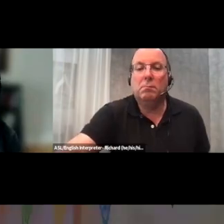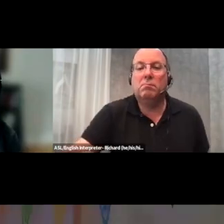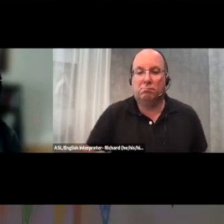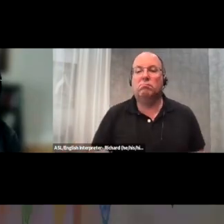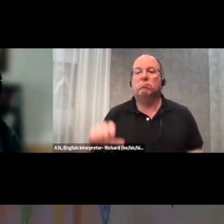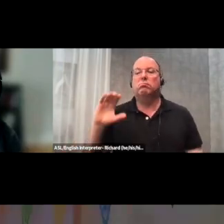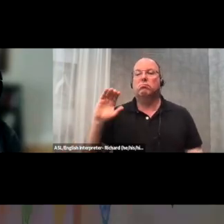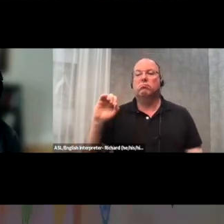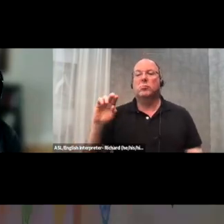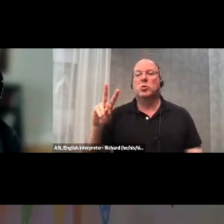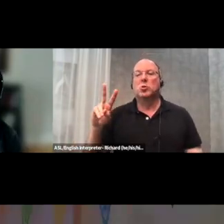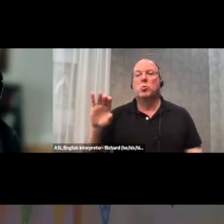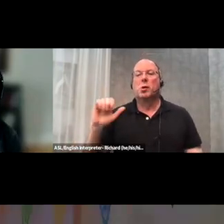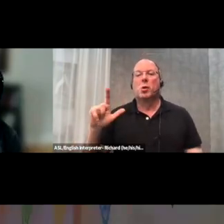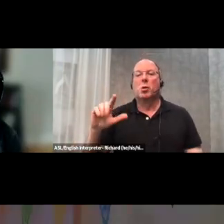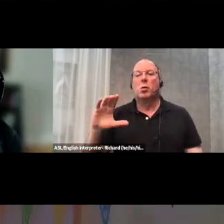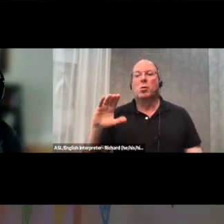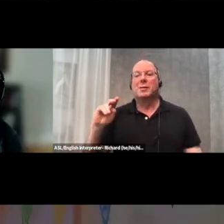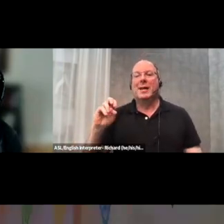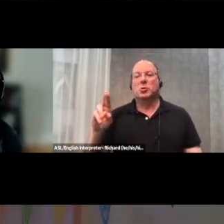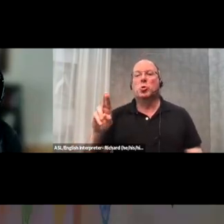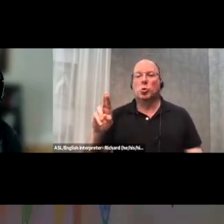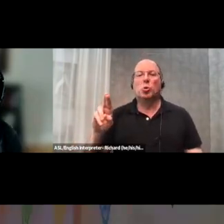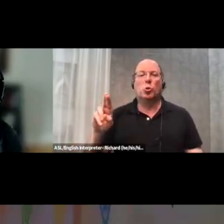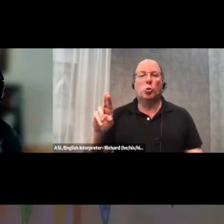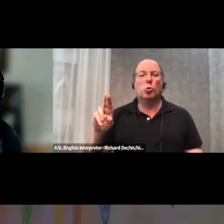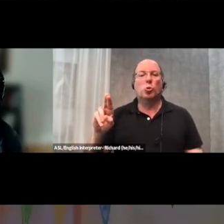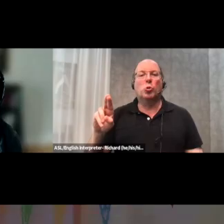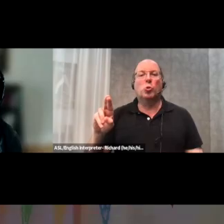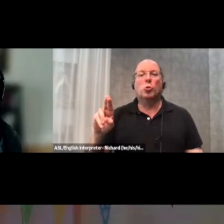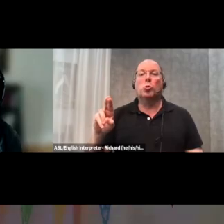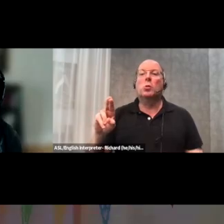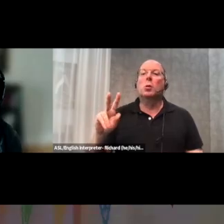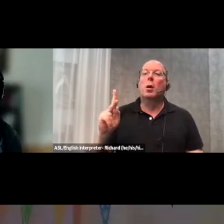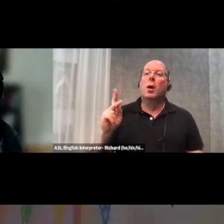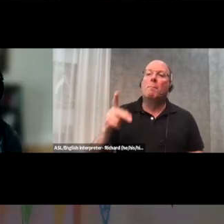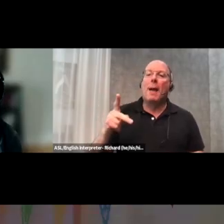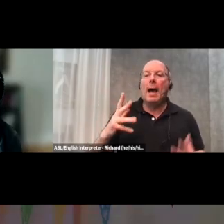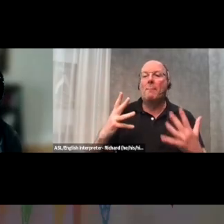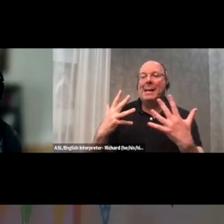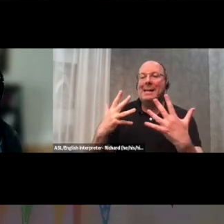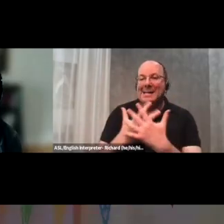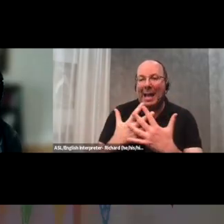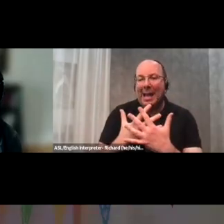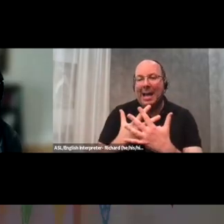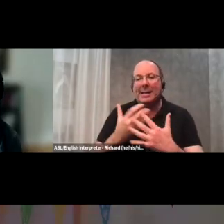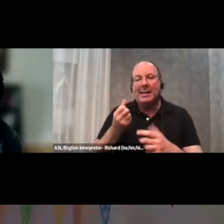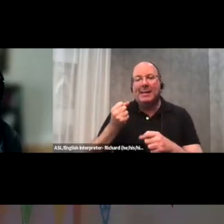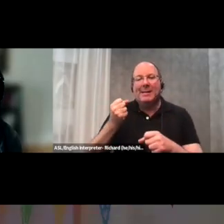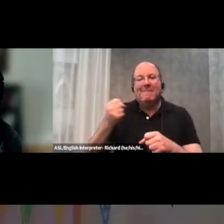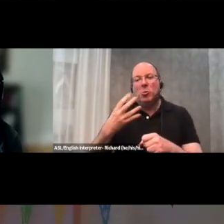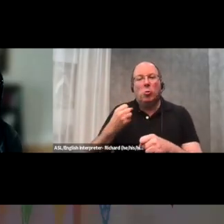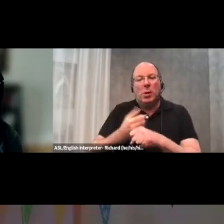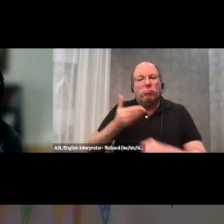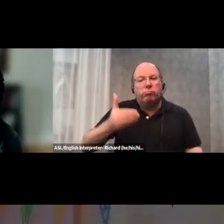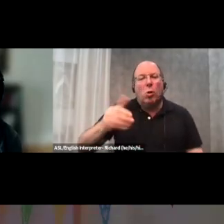Cervical cancer. Great job. Yes, that is, Pap test should be gotten typically every few years, but your